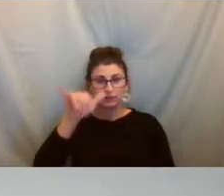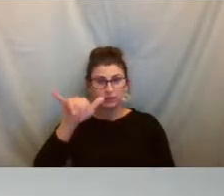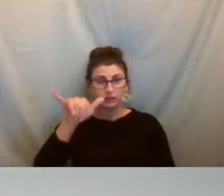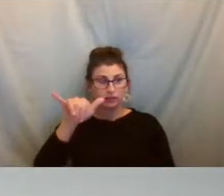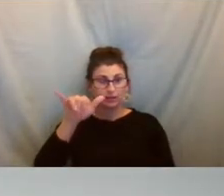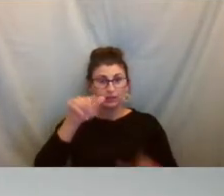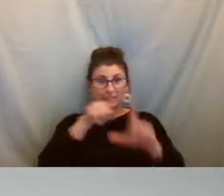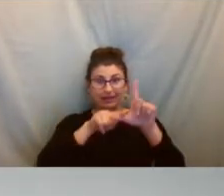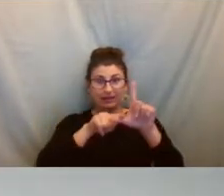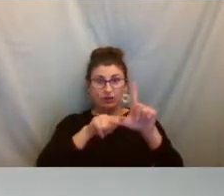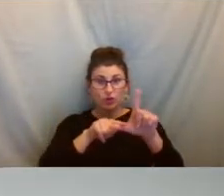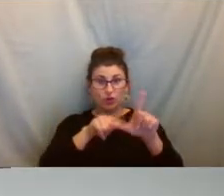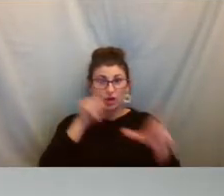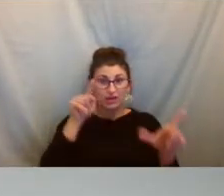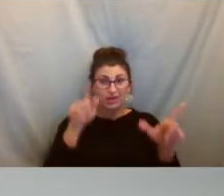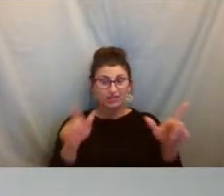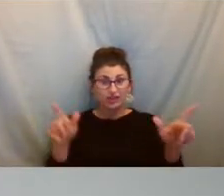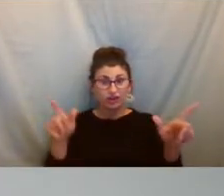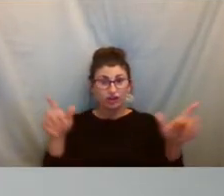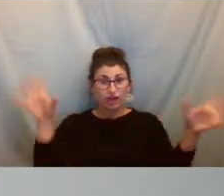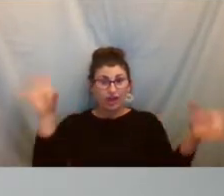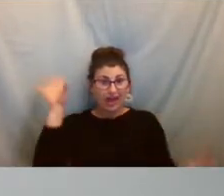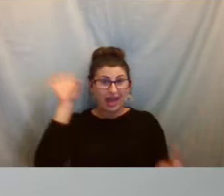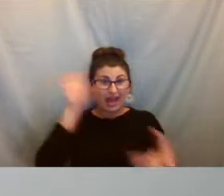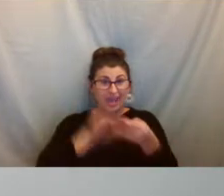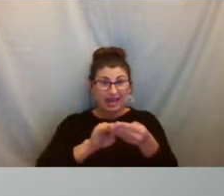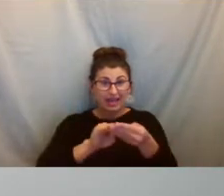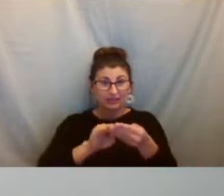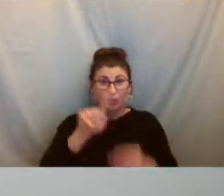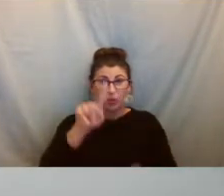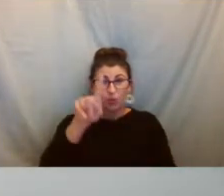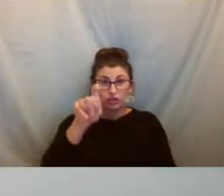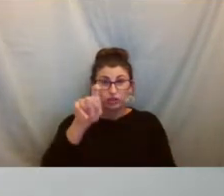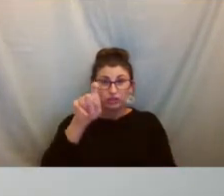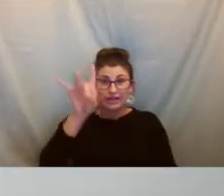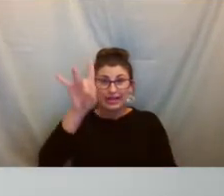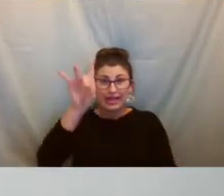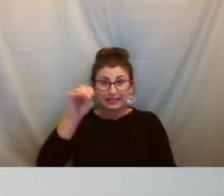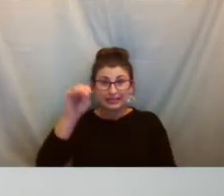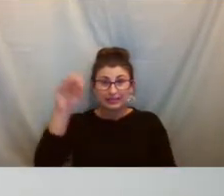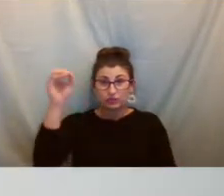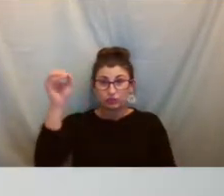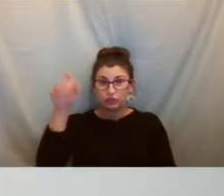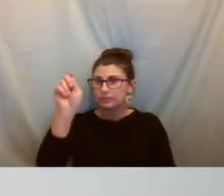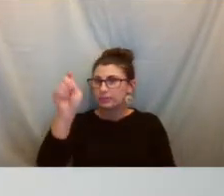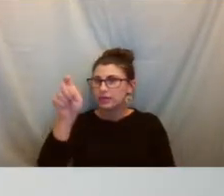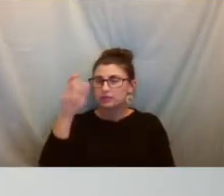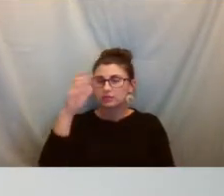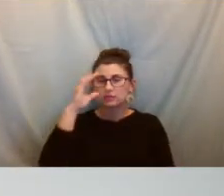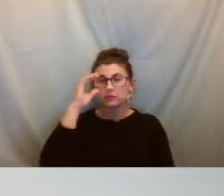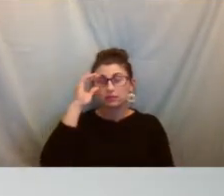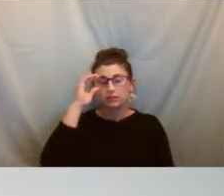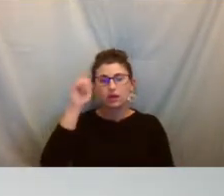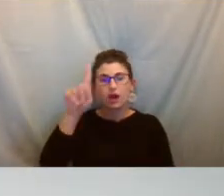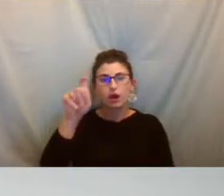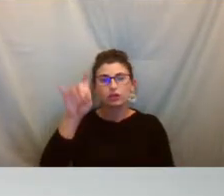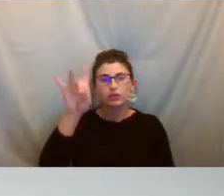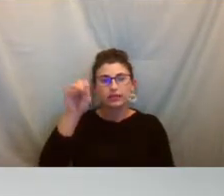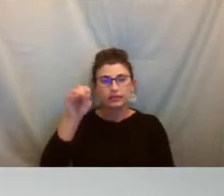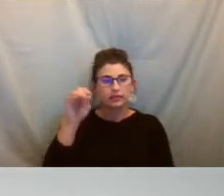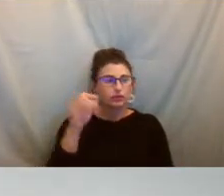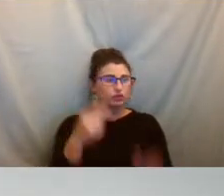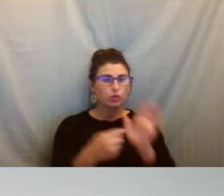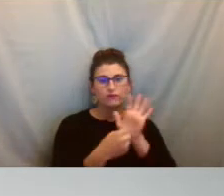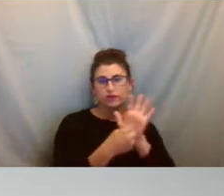adjacent angles that add up to 180 degrees. So if I give you